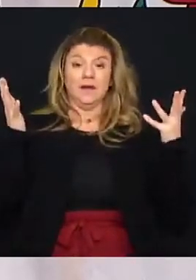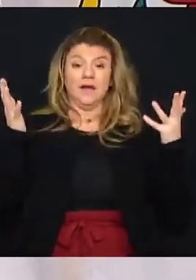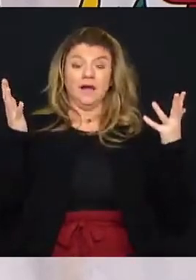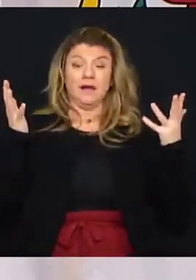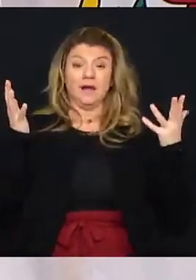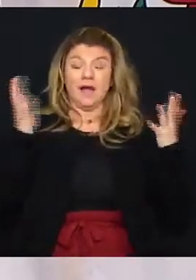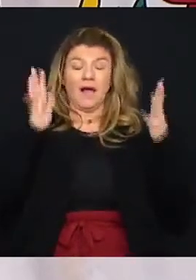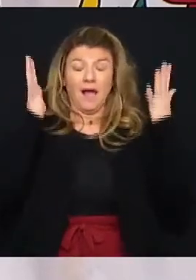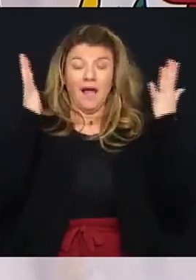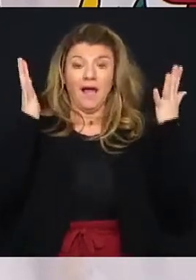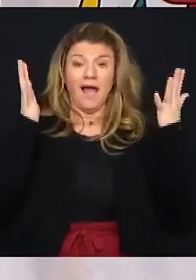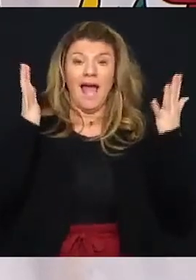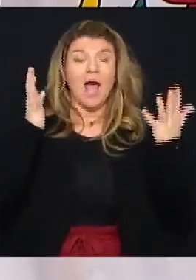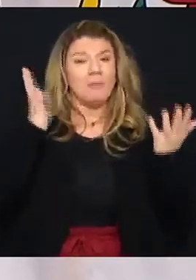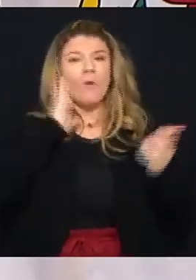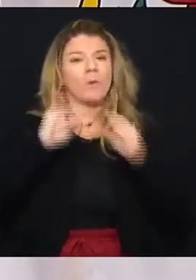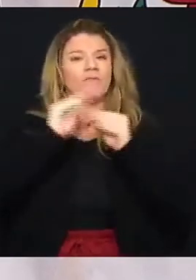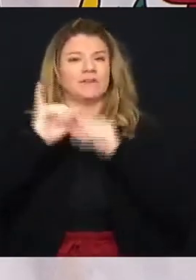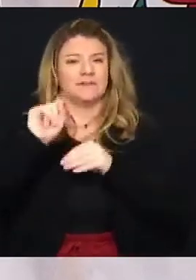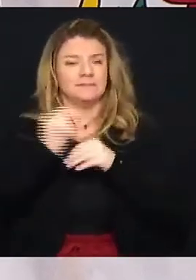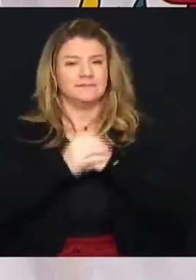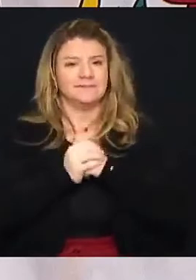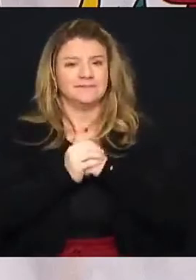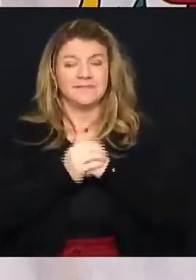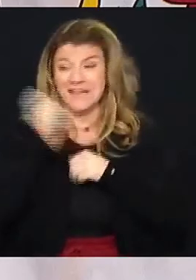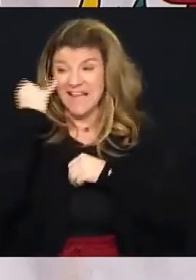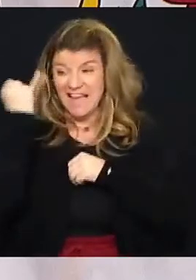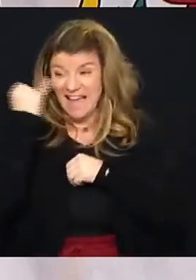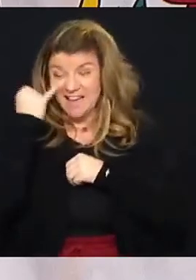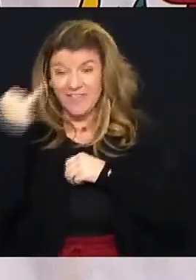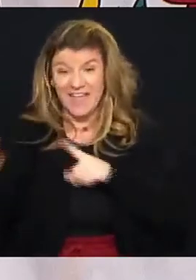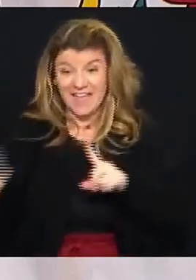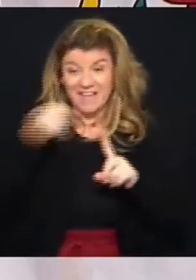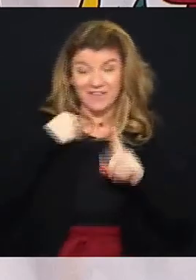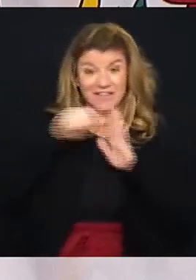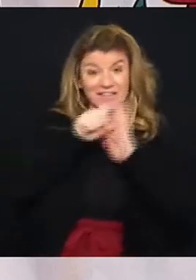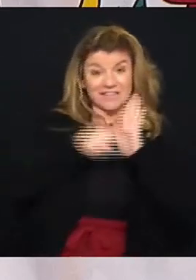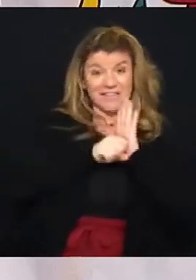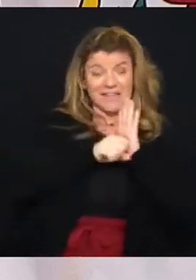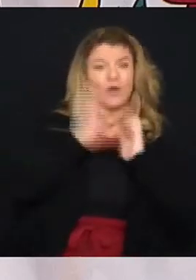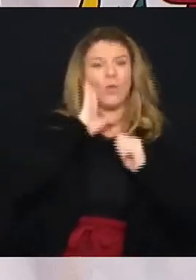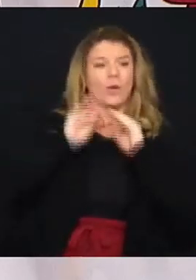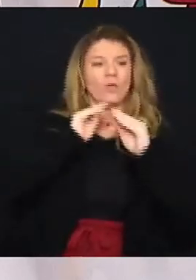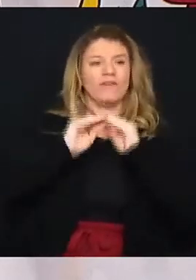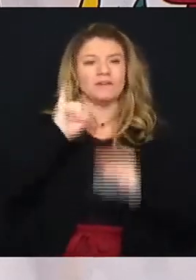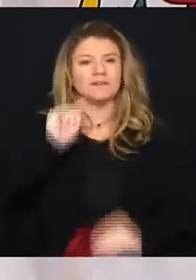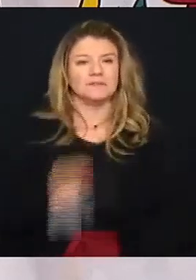we'll fix it. We'll fix it. If they hand it back to the states, we'll fix it.